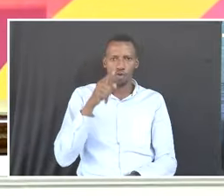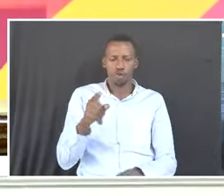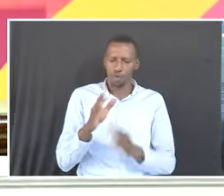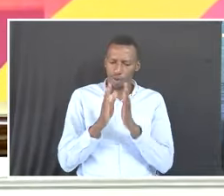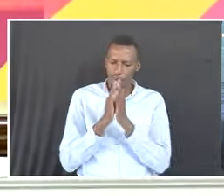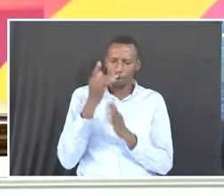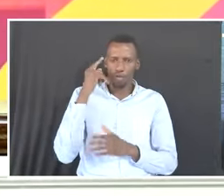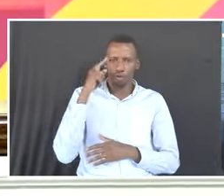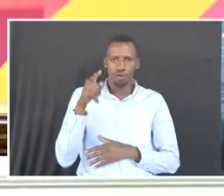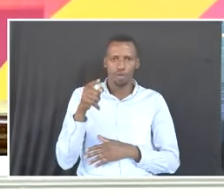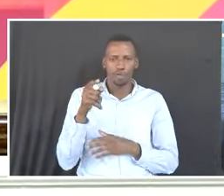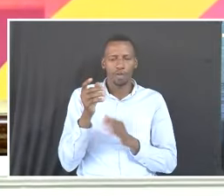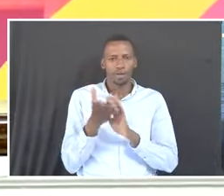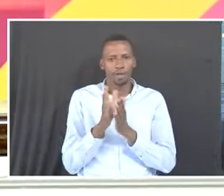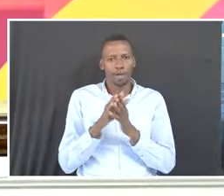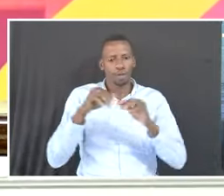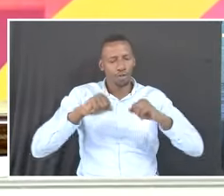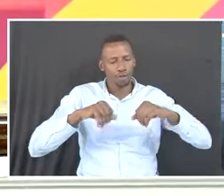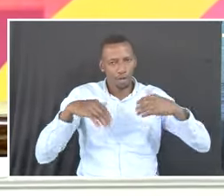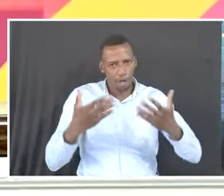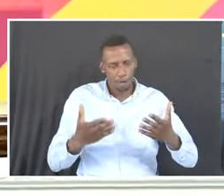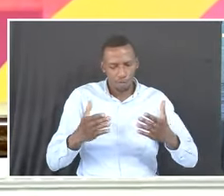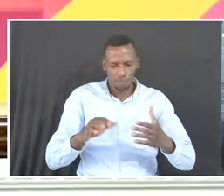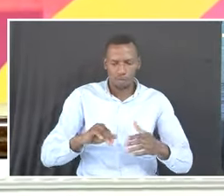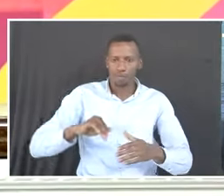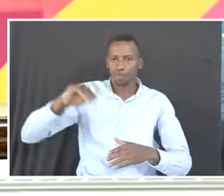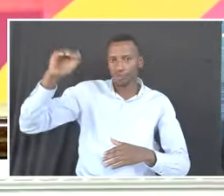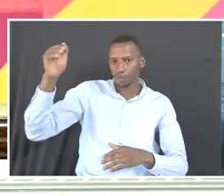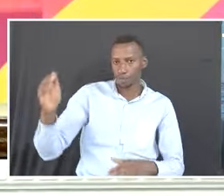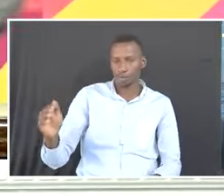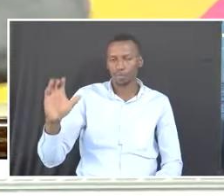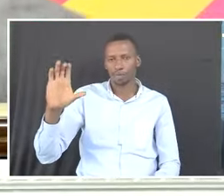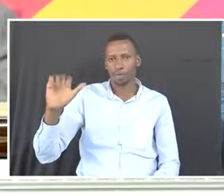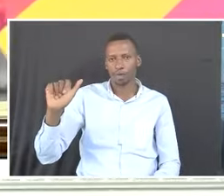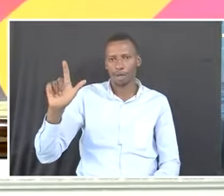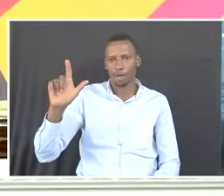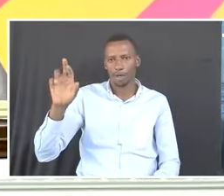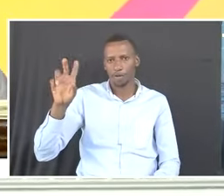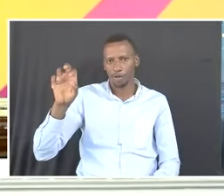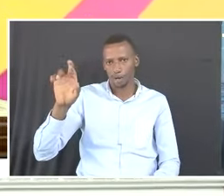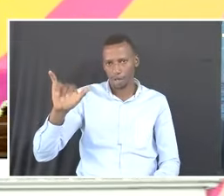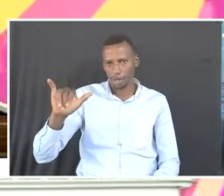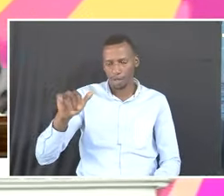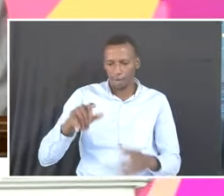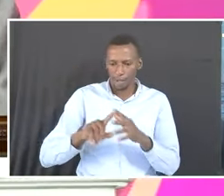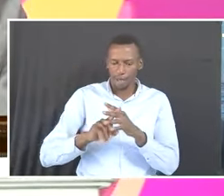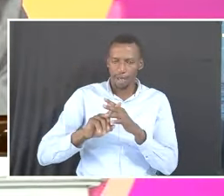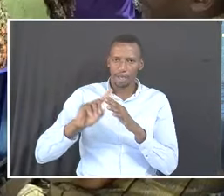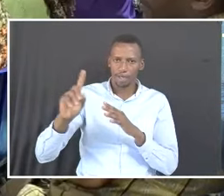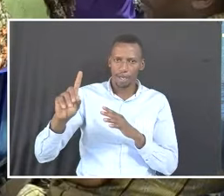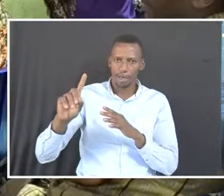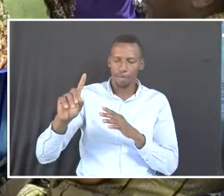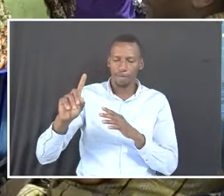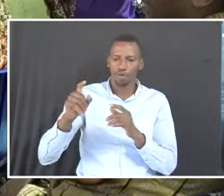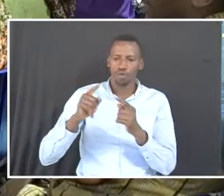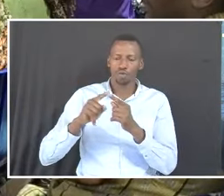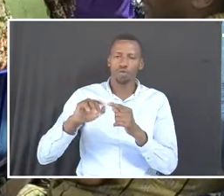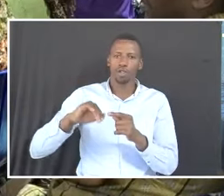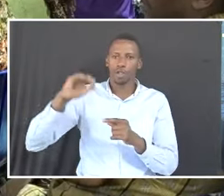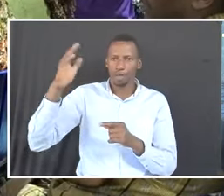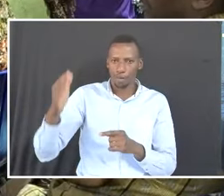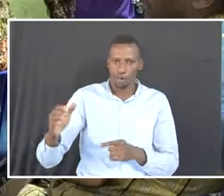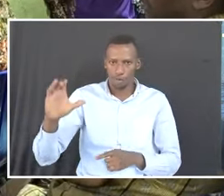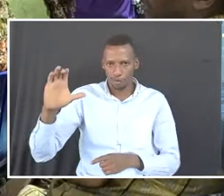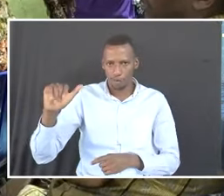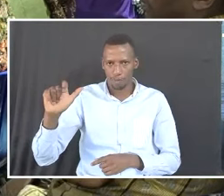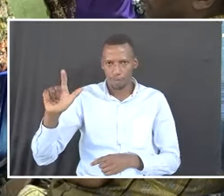made possible? On Mount Calvary. Escape to the mountains. And for this matter, Mount Calvary. Dear